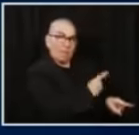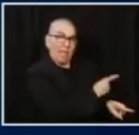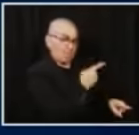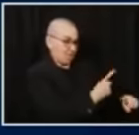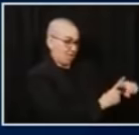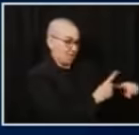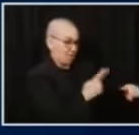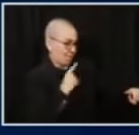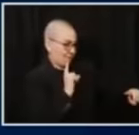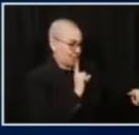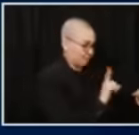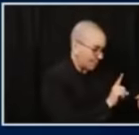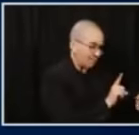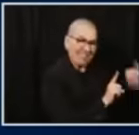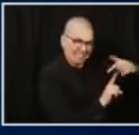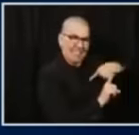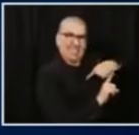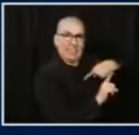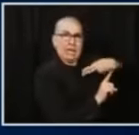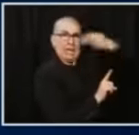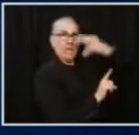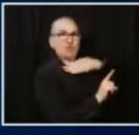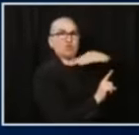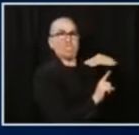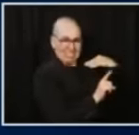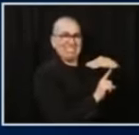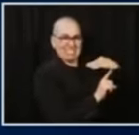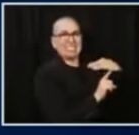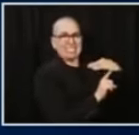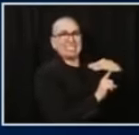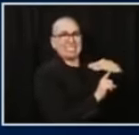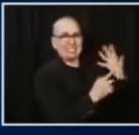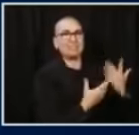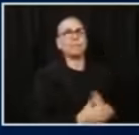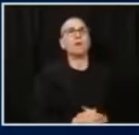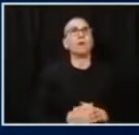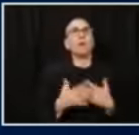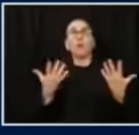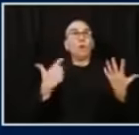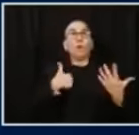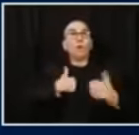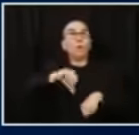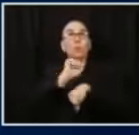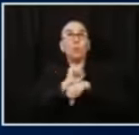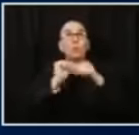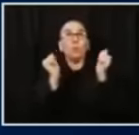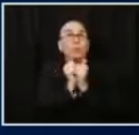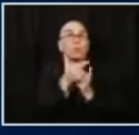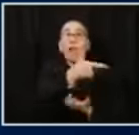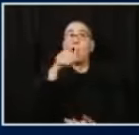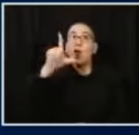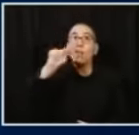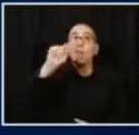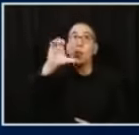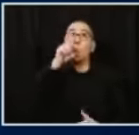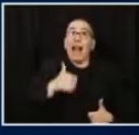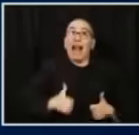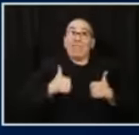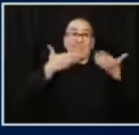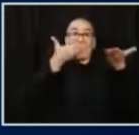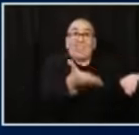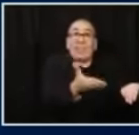COVID units in hospitals, staff working in skilled nursing facilities, certain emergency medical